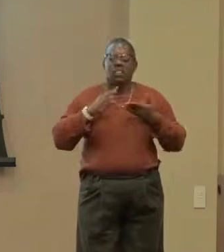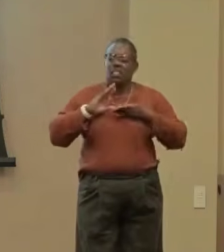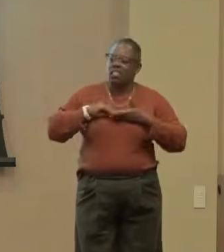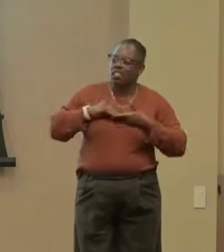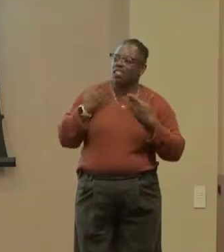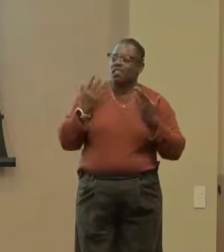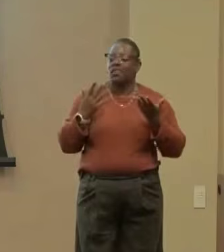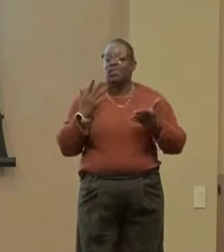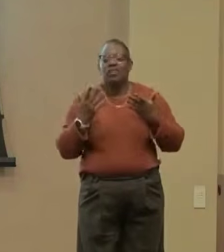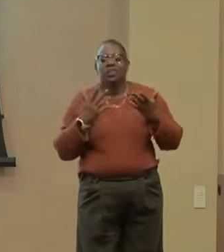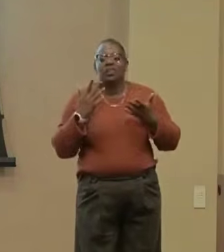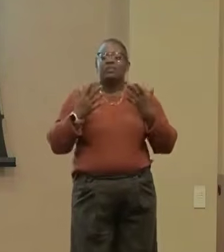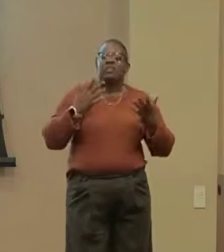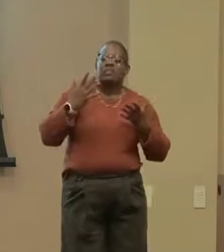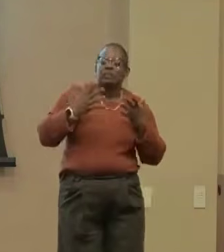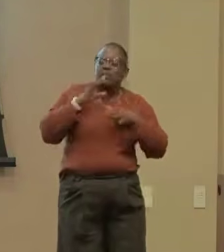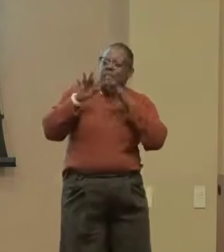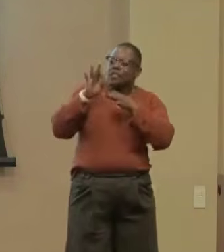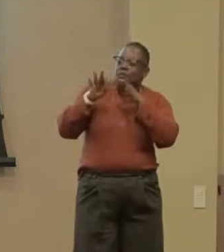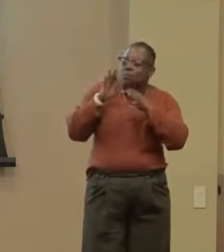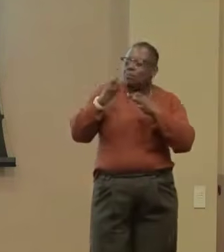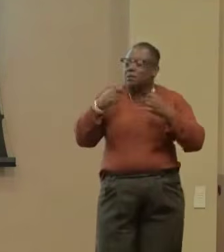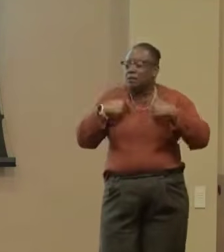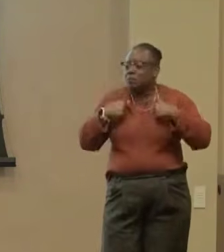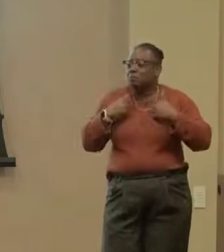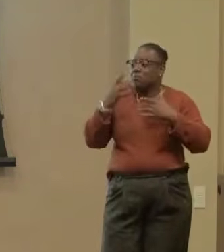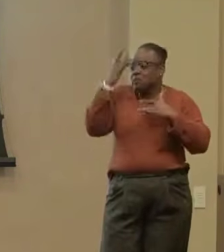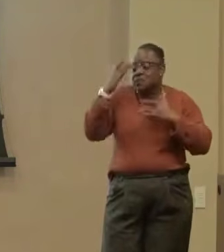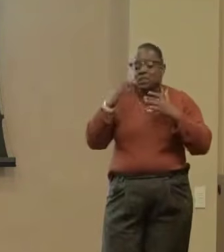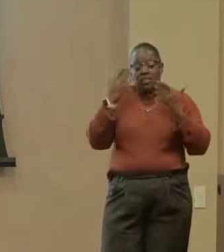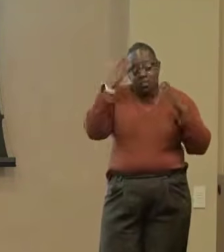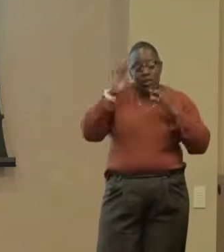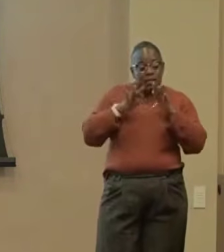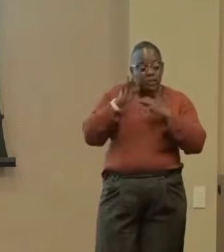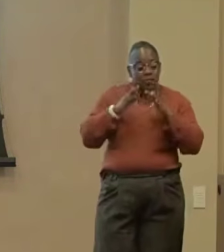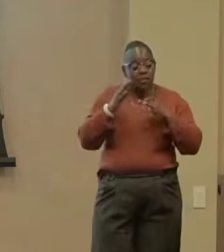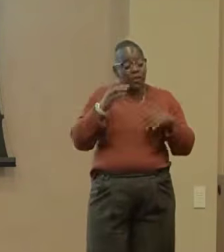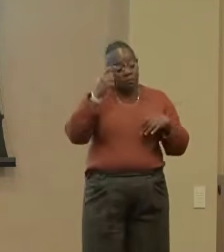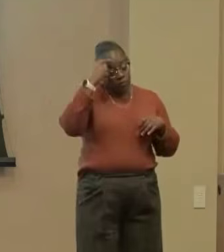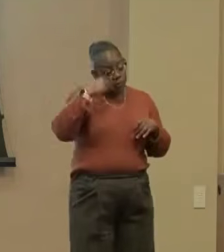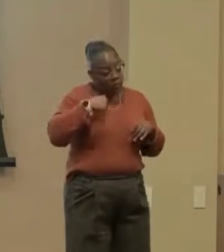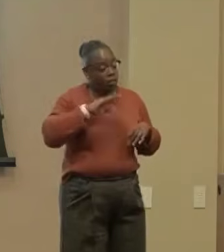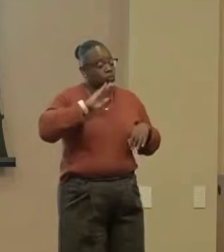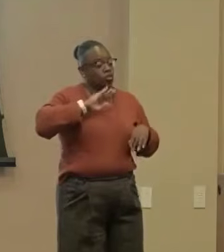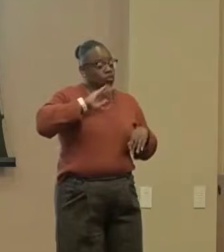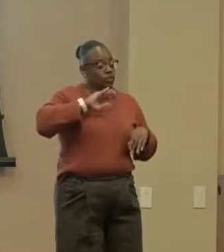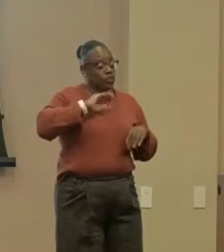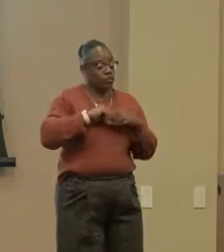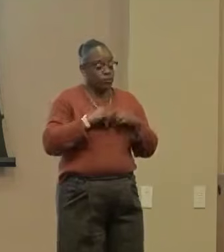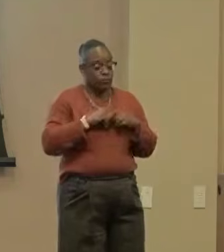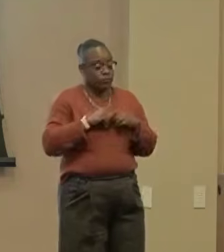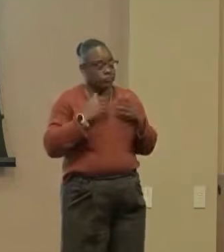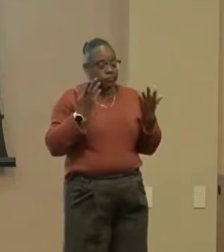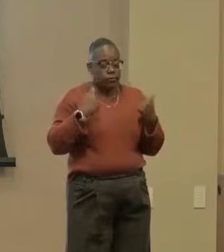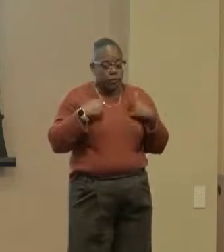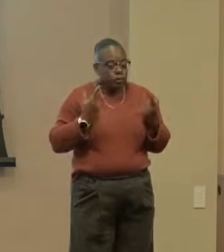or she don't know how to explain it to me how she feels, and it's for me frustrating because I can't